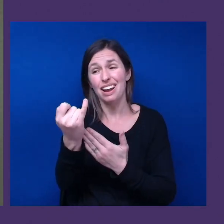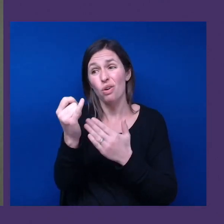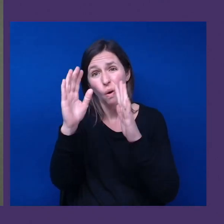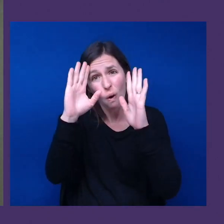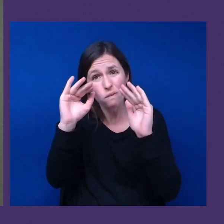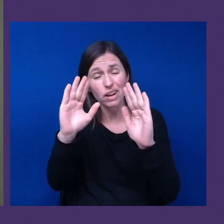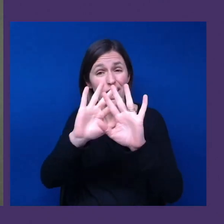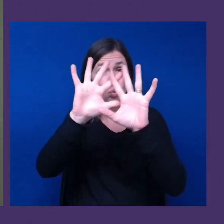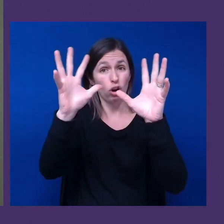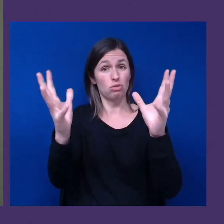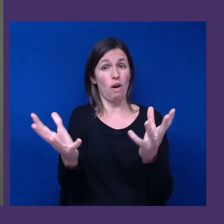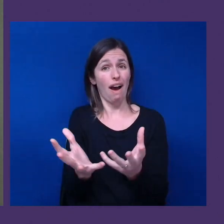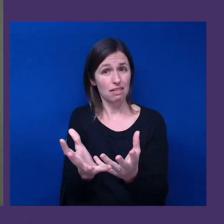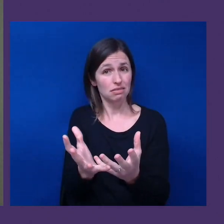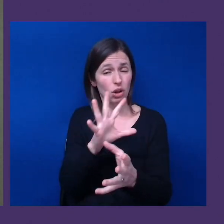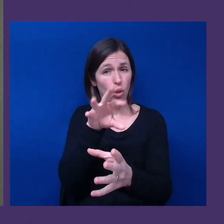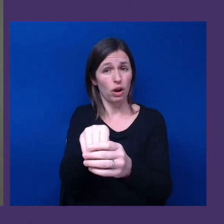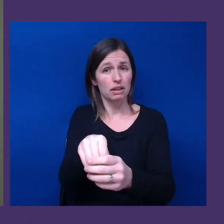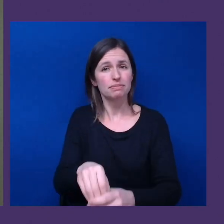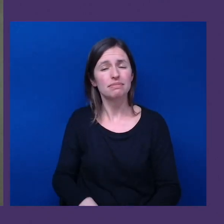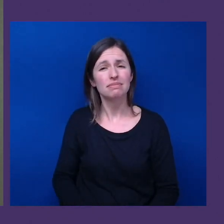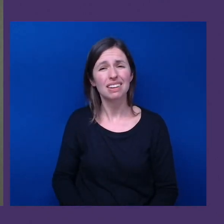different, as I wrote in my book.